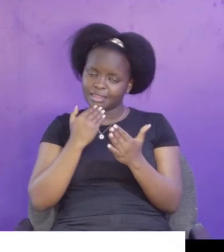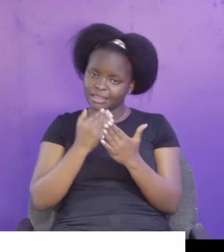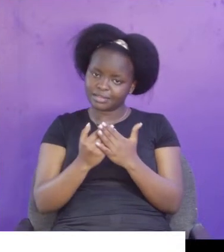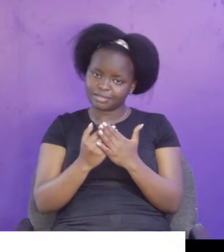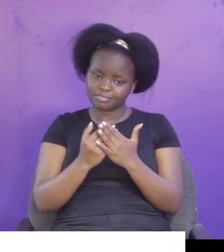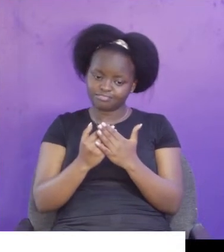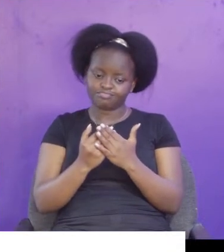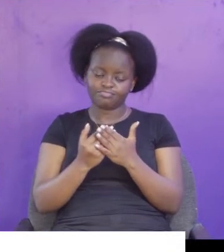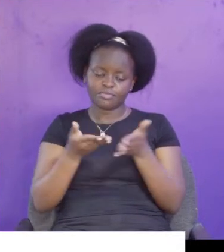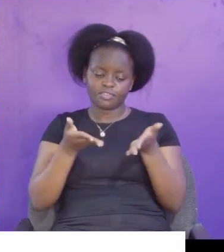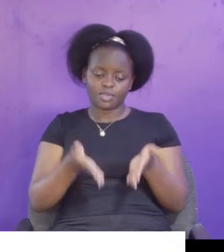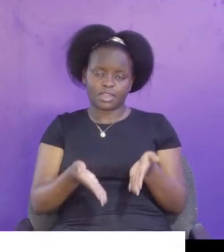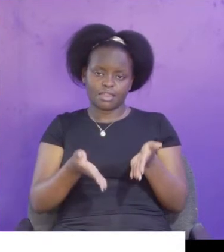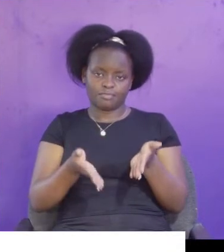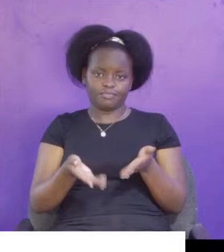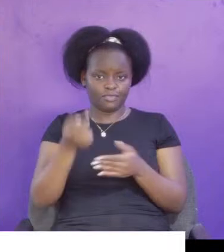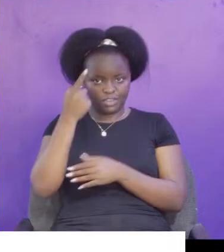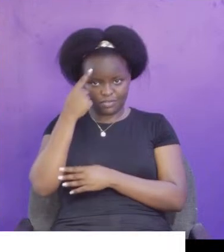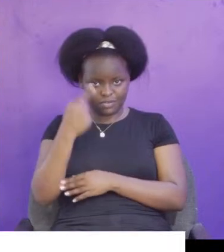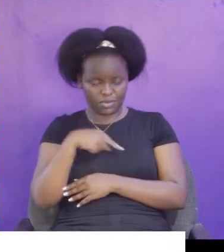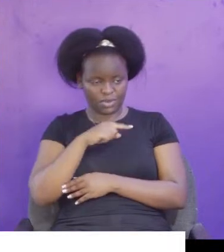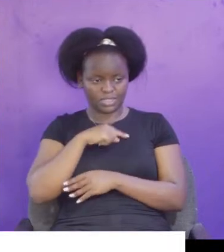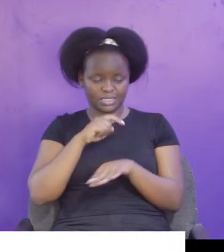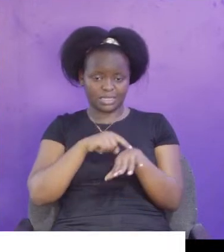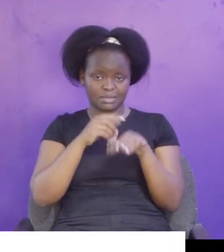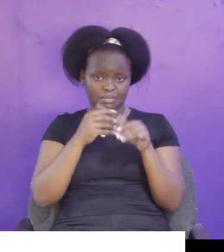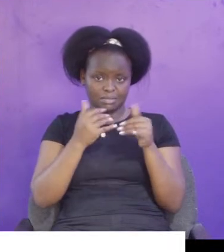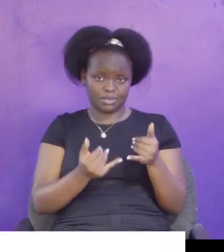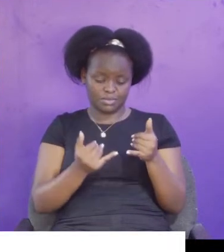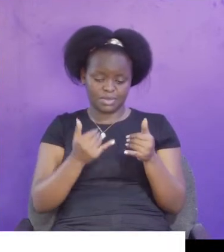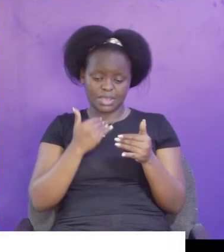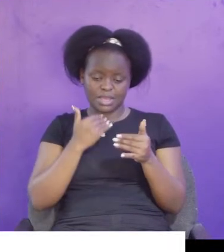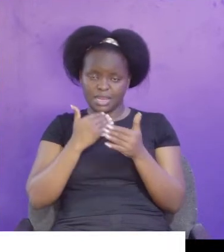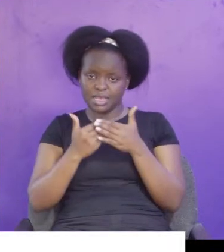here for us. And I thank you for